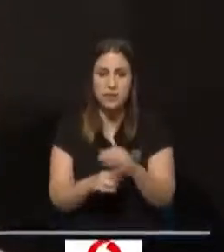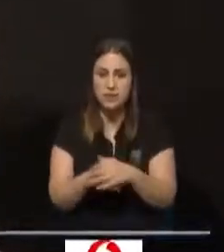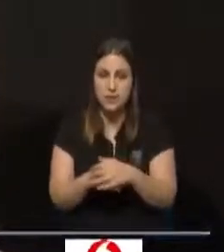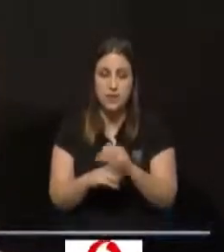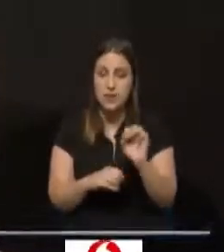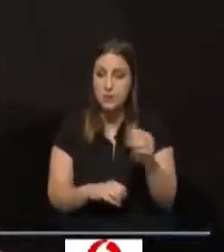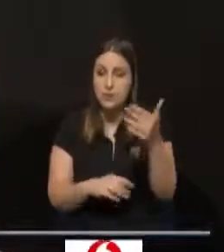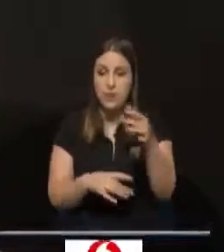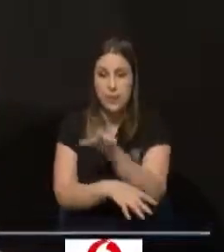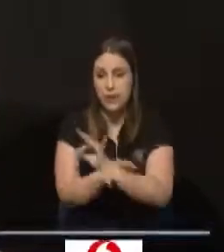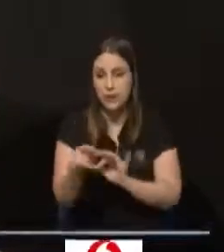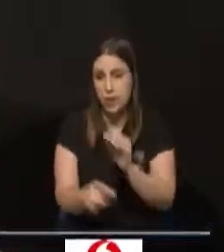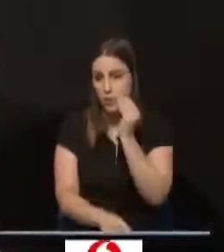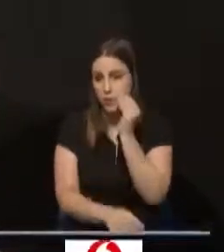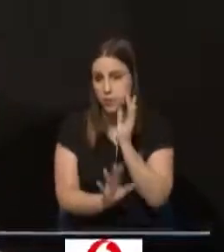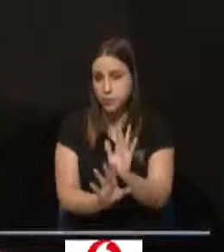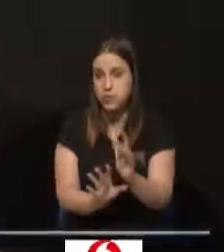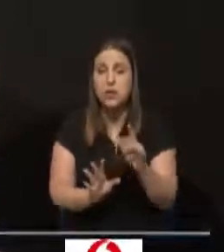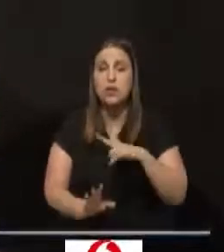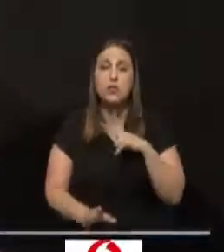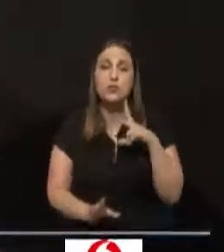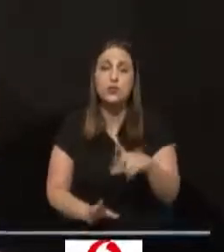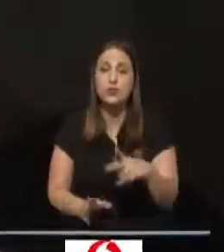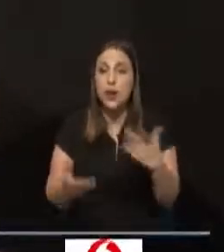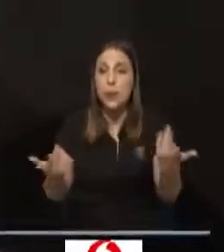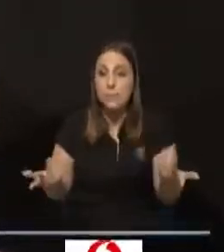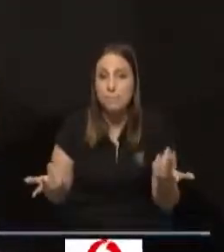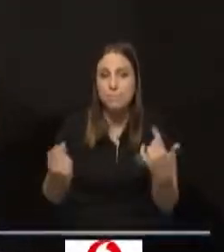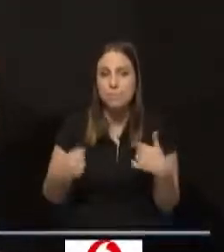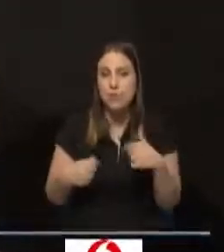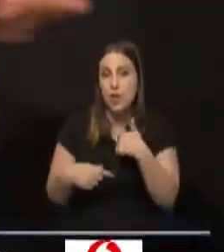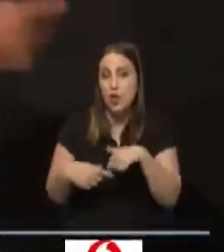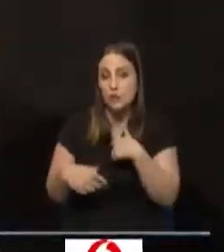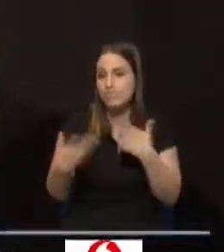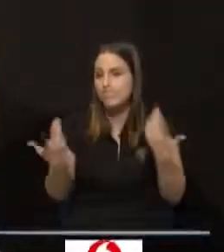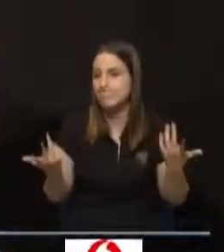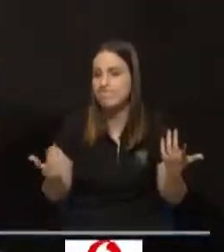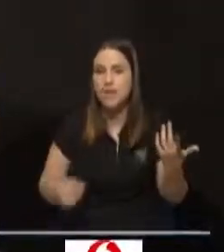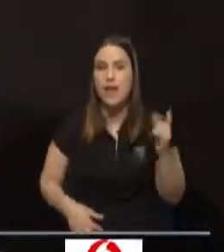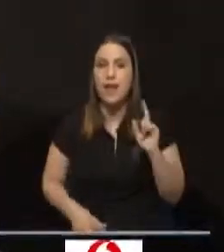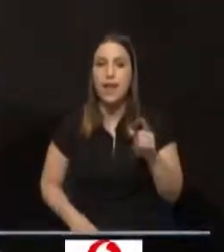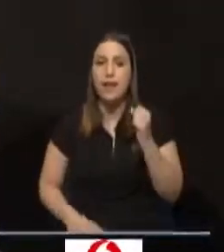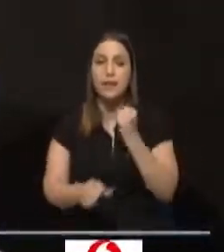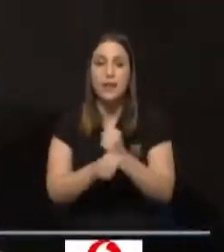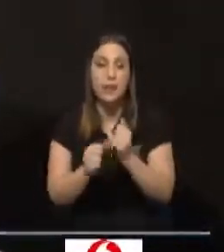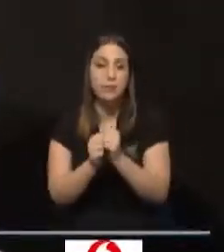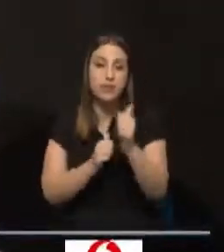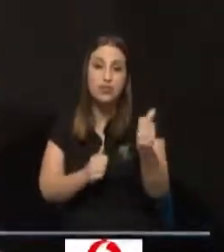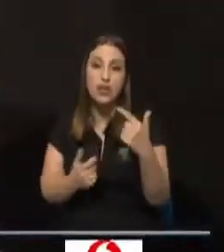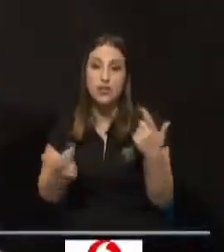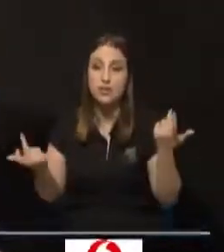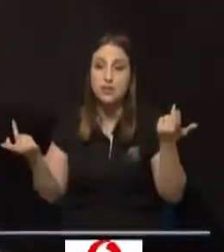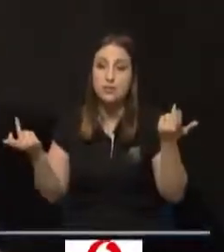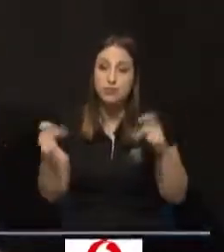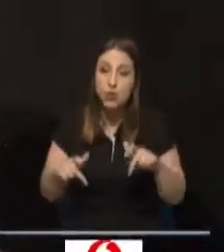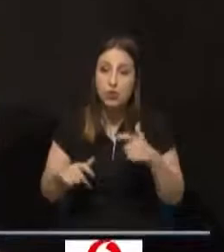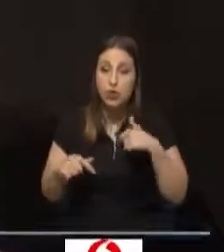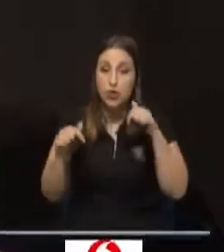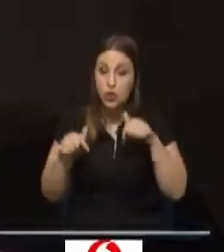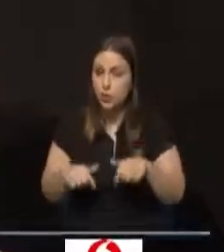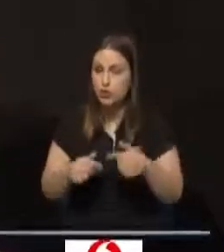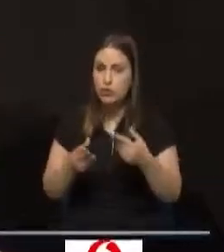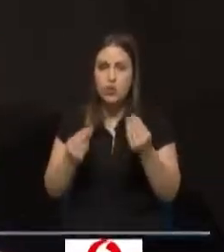And in Europe, Portugal, we have the question of our dimension. And from the moment remote work